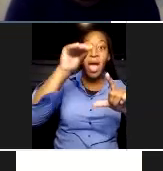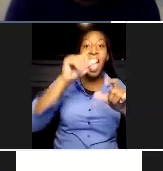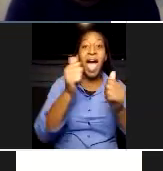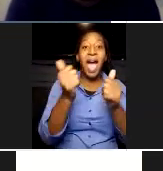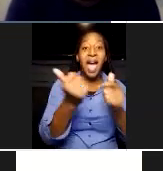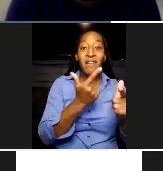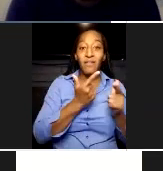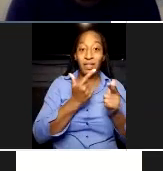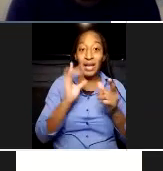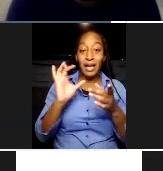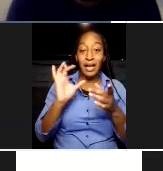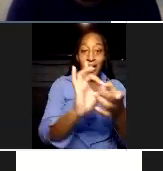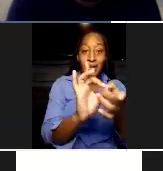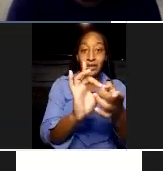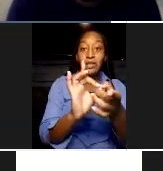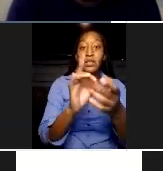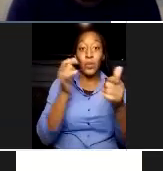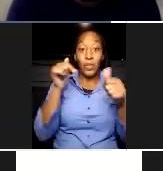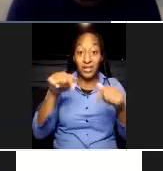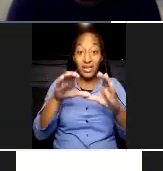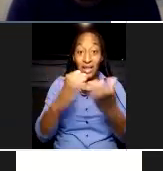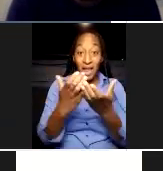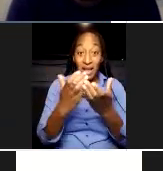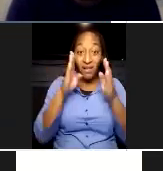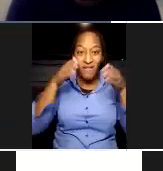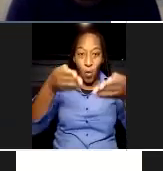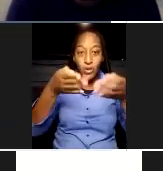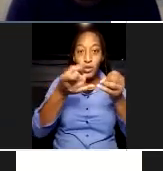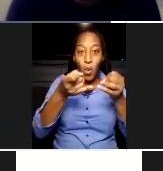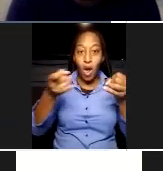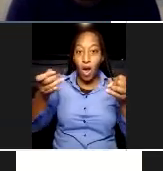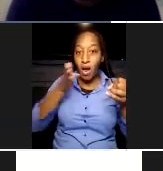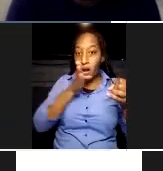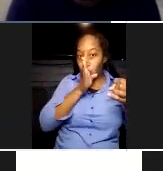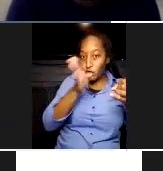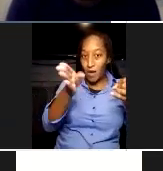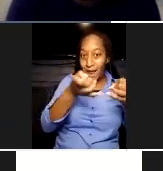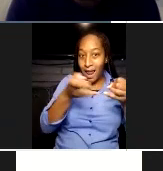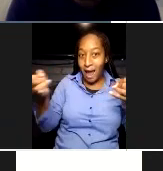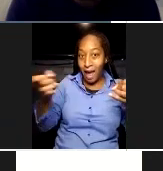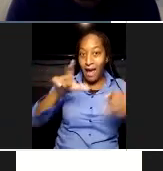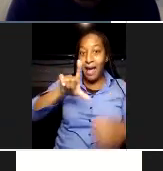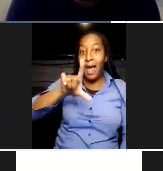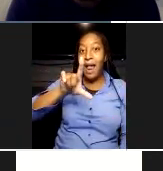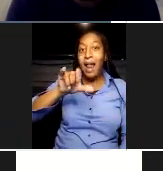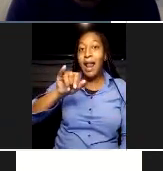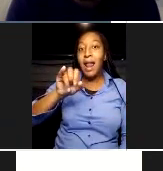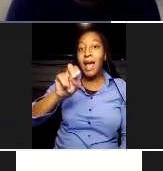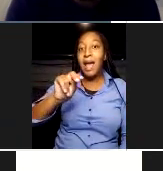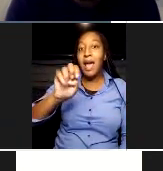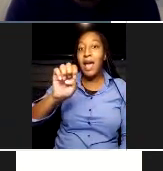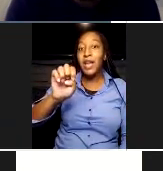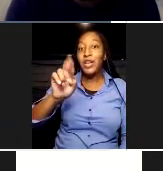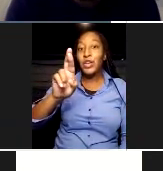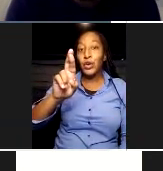on linear momentum, okay? And in fact, we don't even study two-dimensional linear